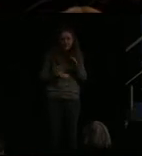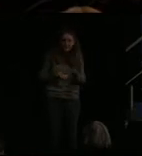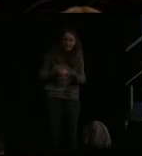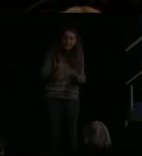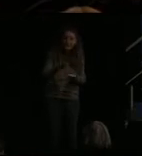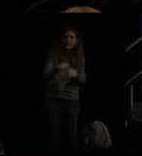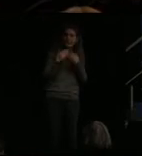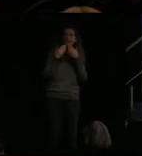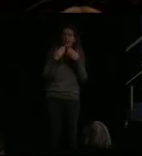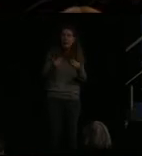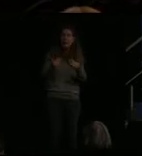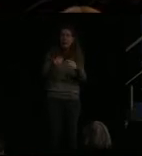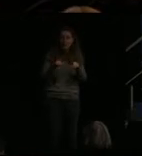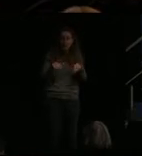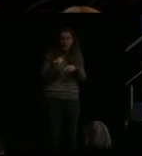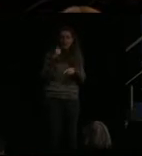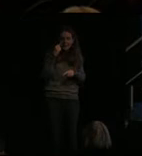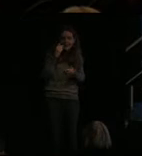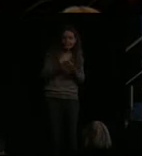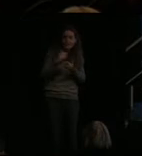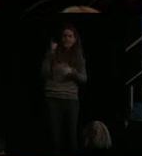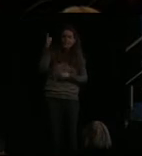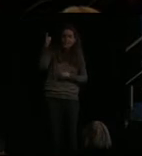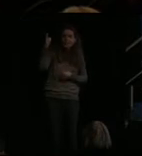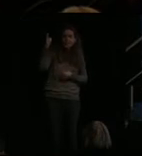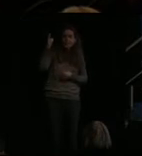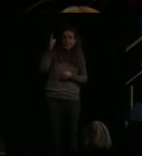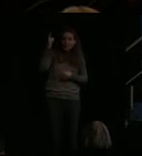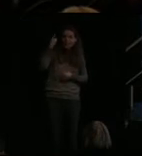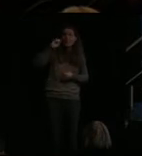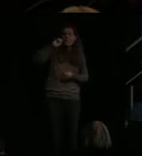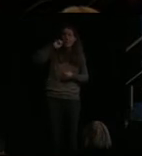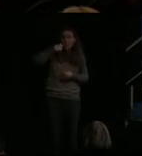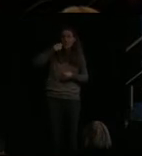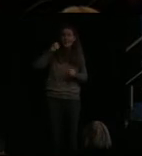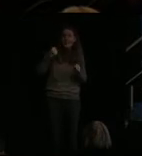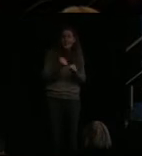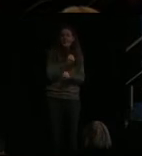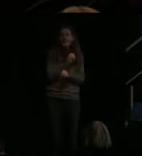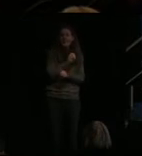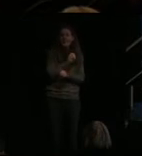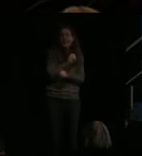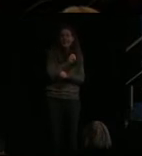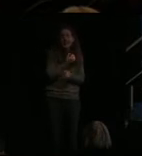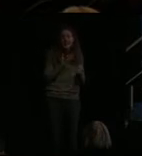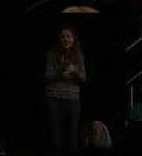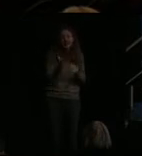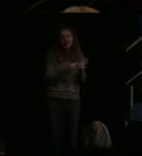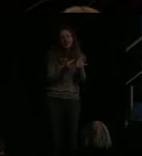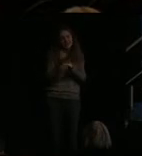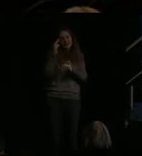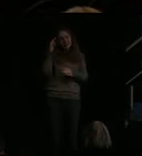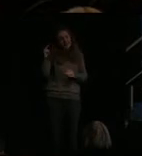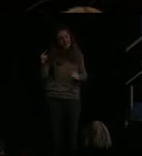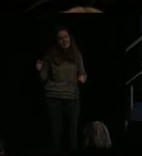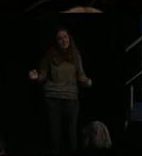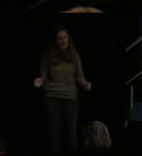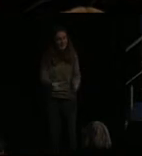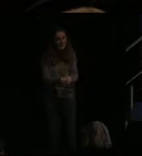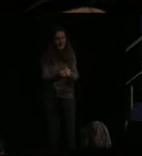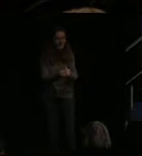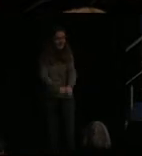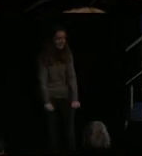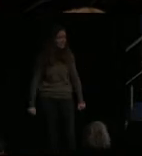step. We thank you that we can trust in you, and you will do it. In Jesus' name,